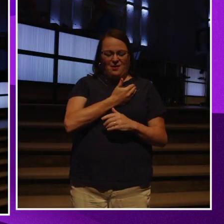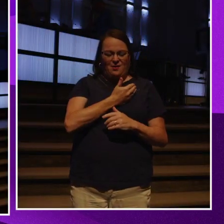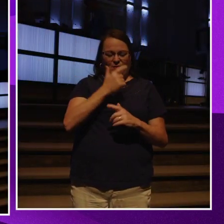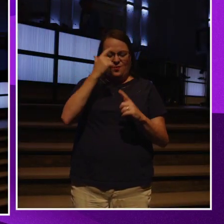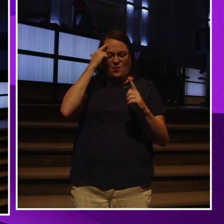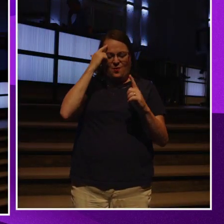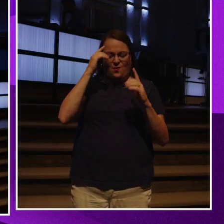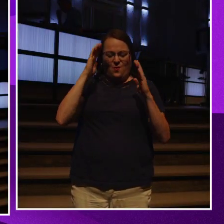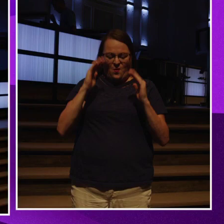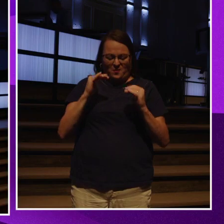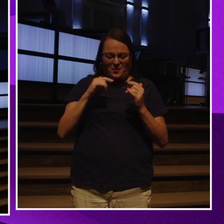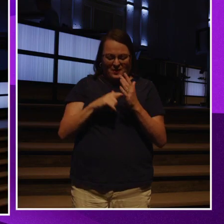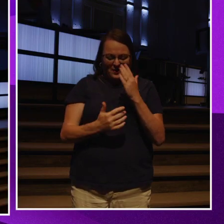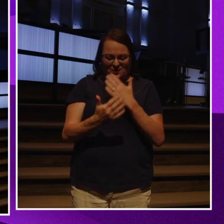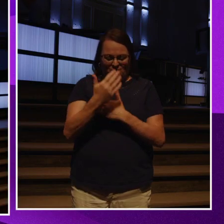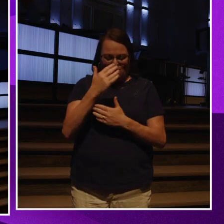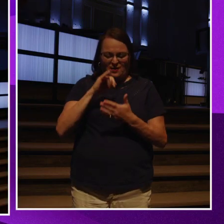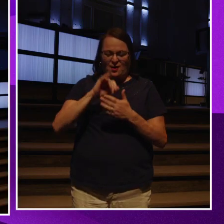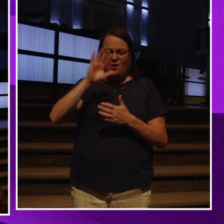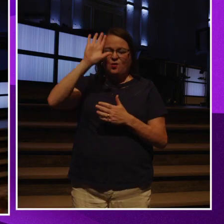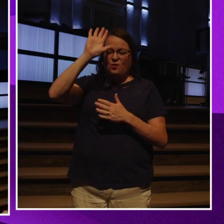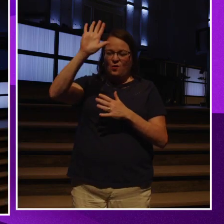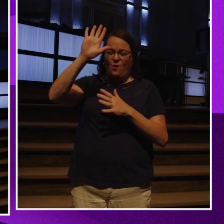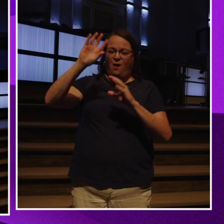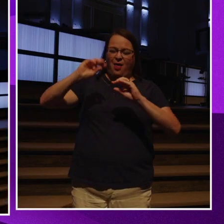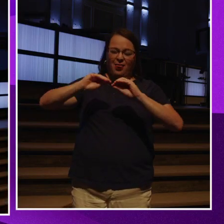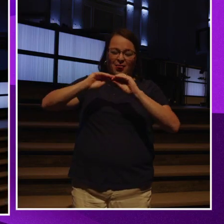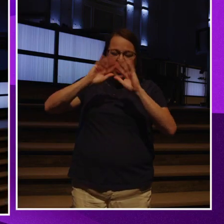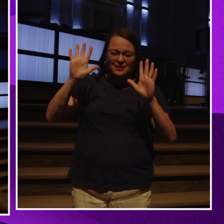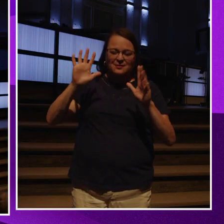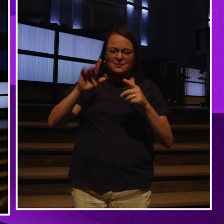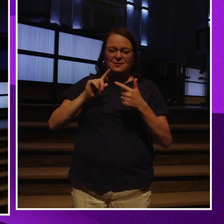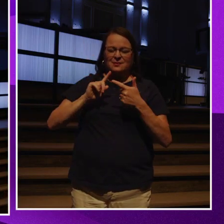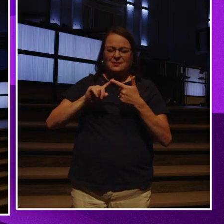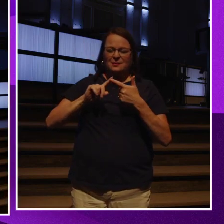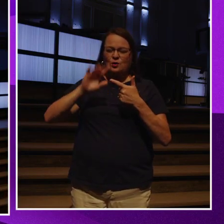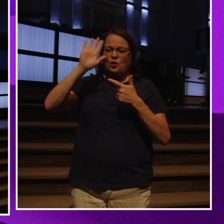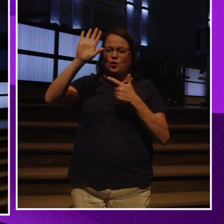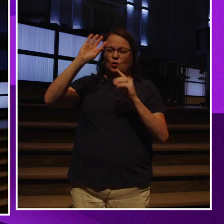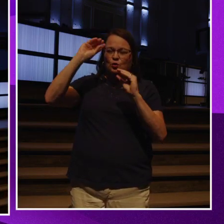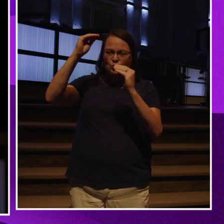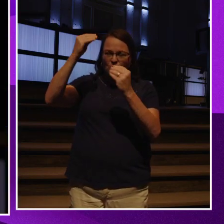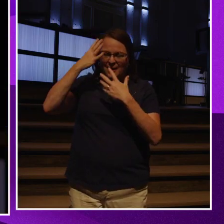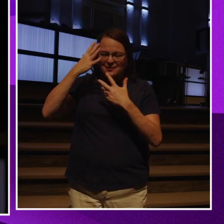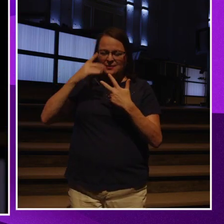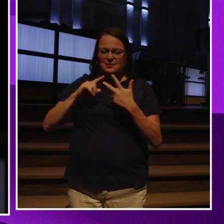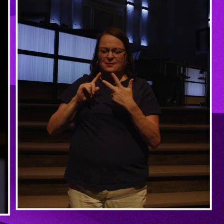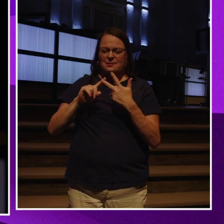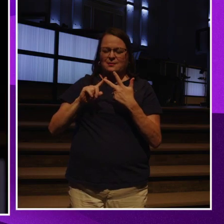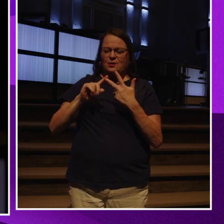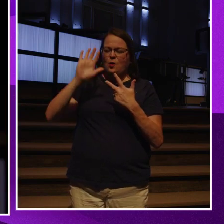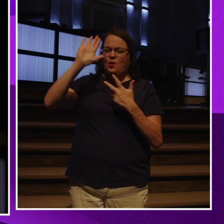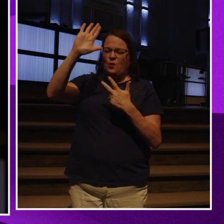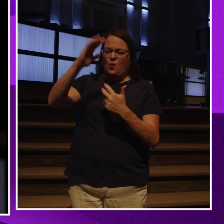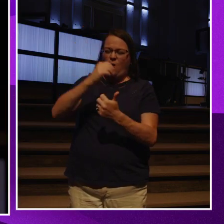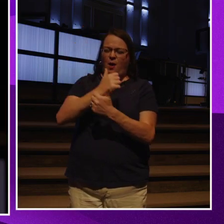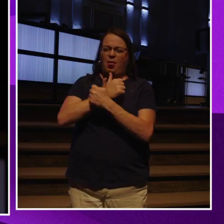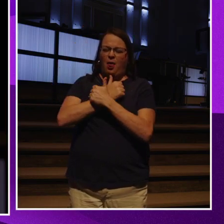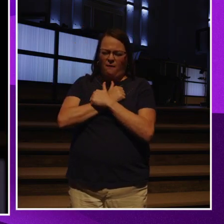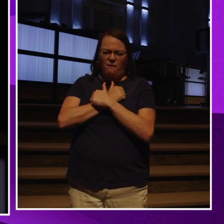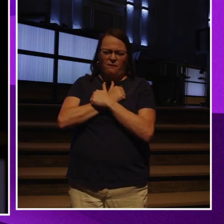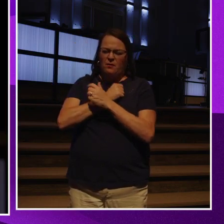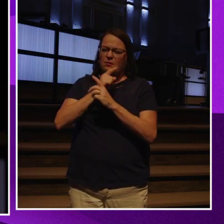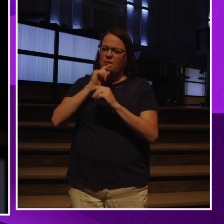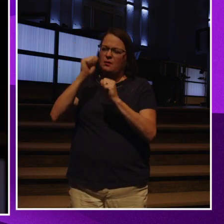is that your light, your grace, your love will pour over